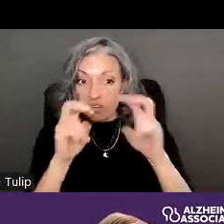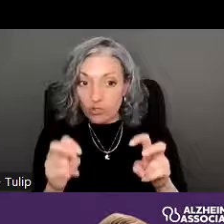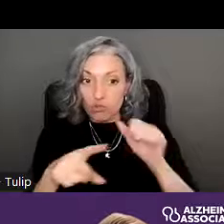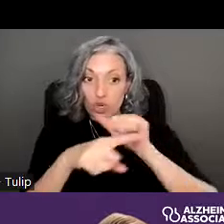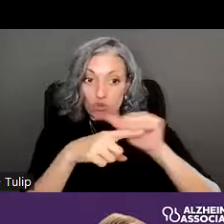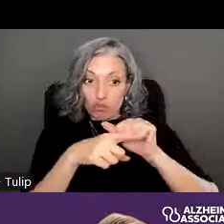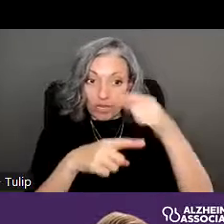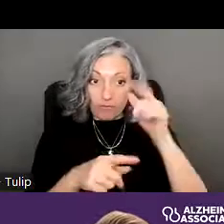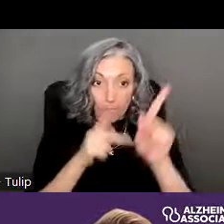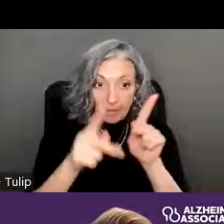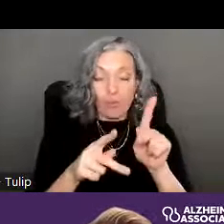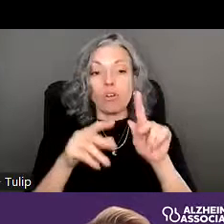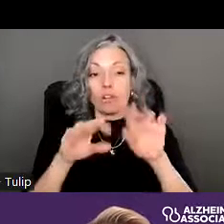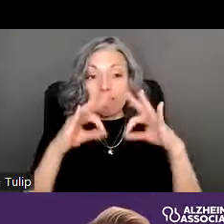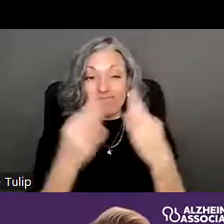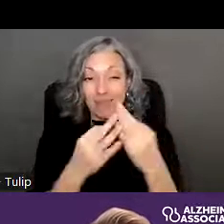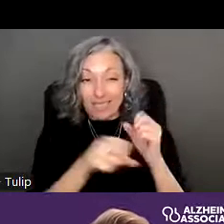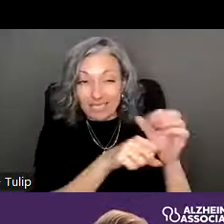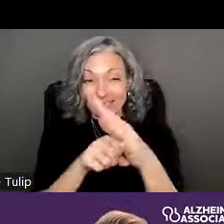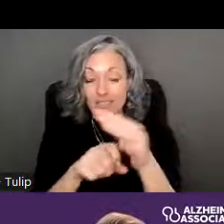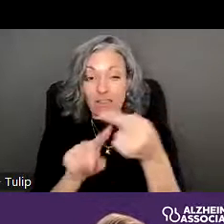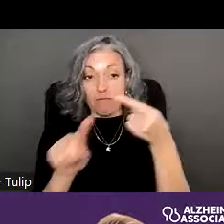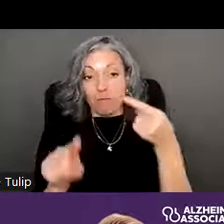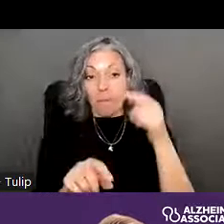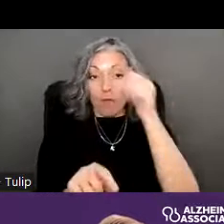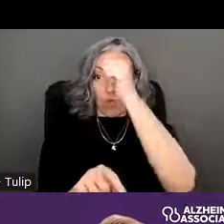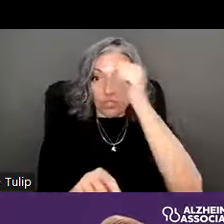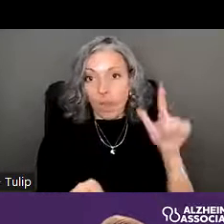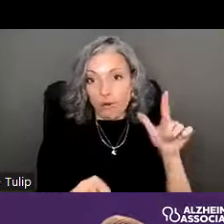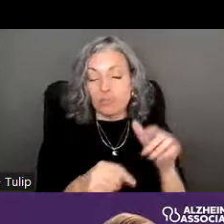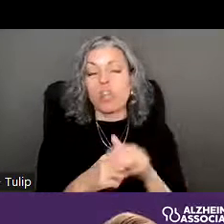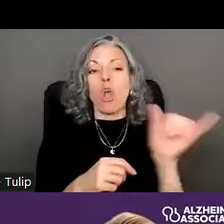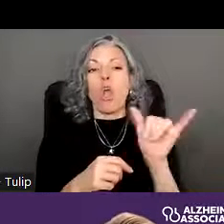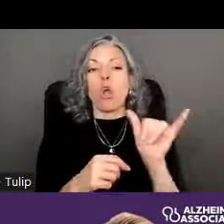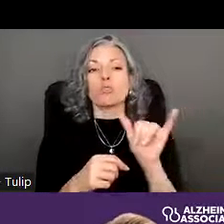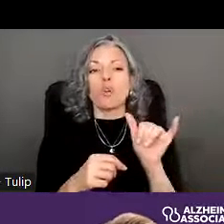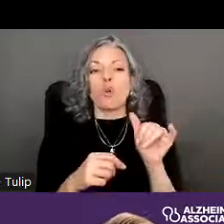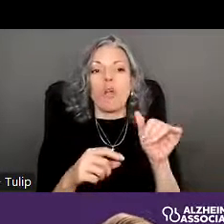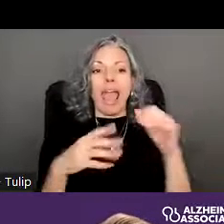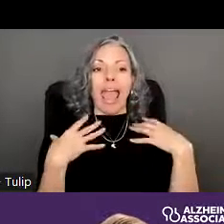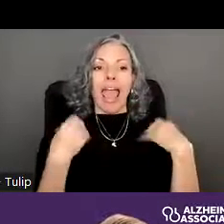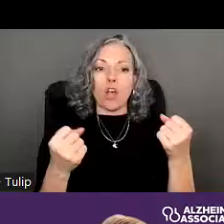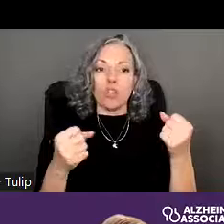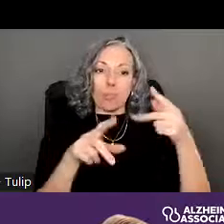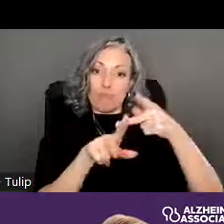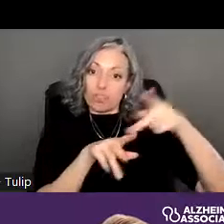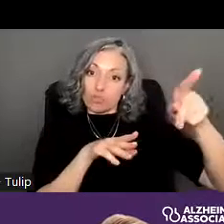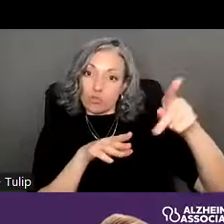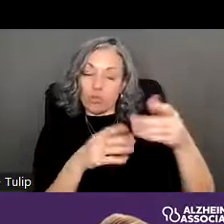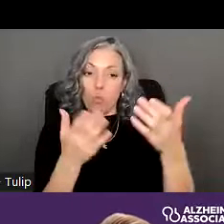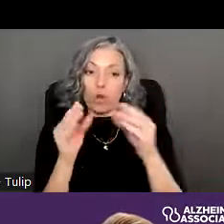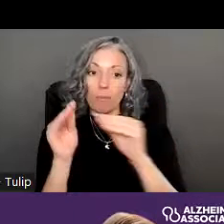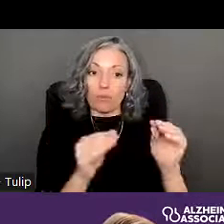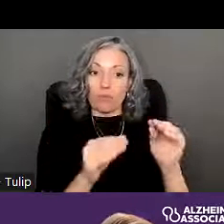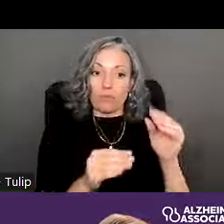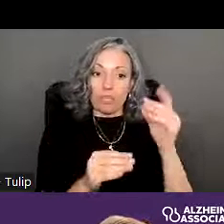for individuals and families impacted by Alzheimer's, and then also training of health professionals. And what we'd like to do is move the Dementia Care